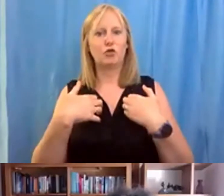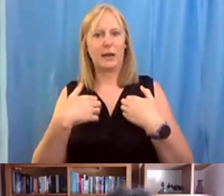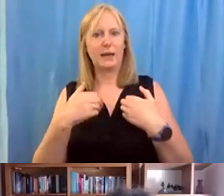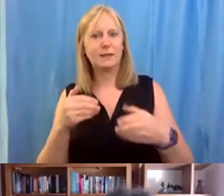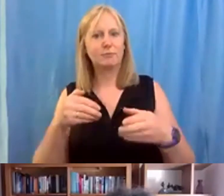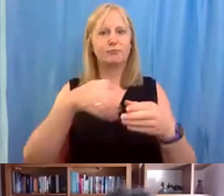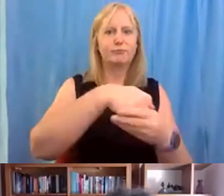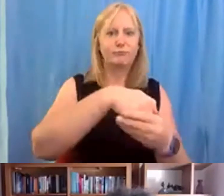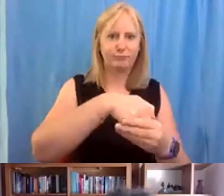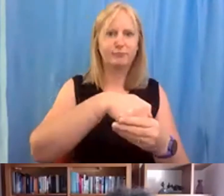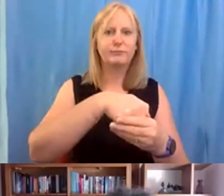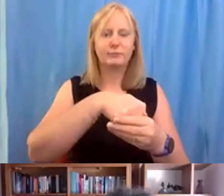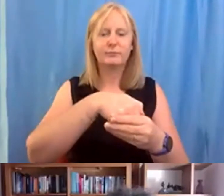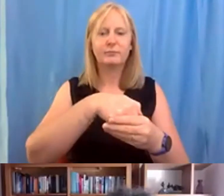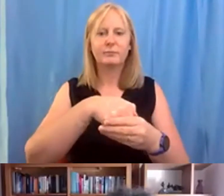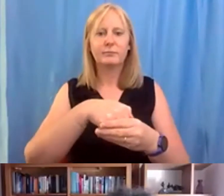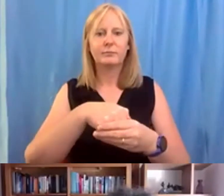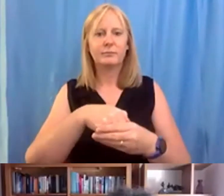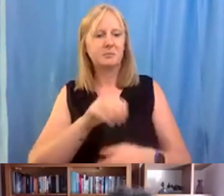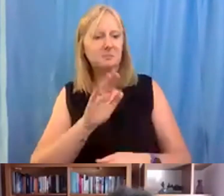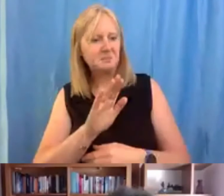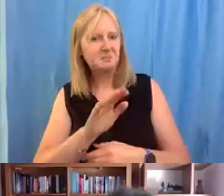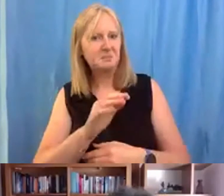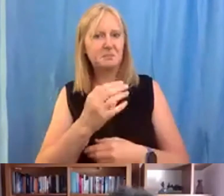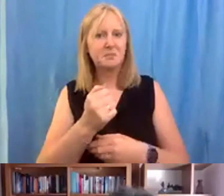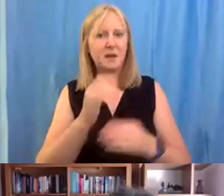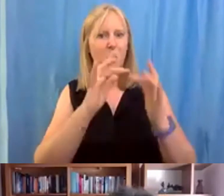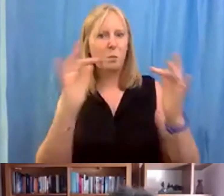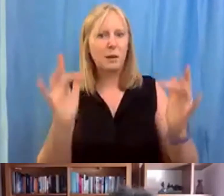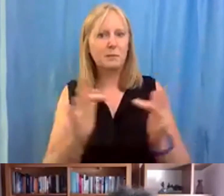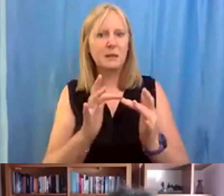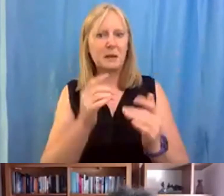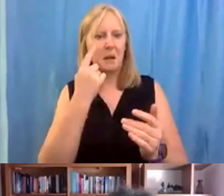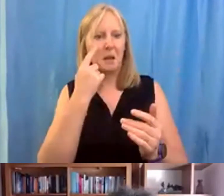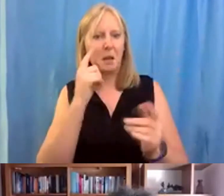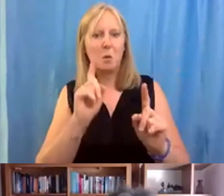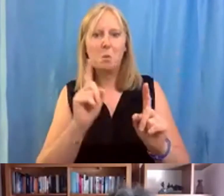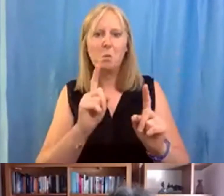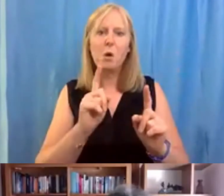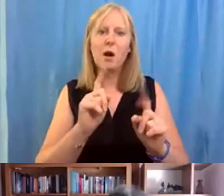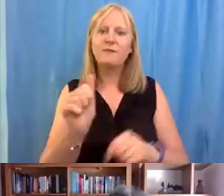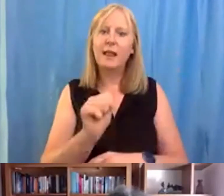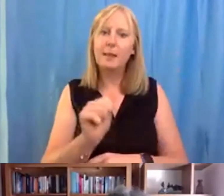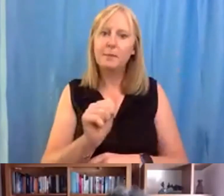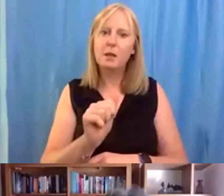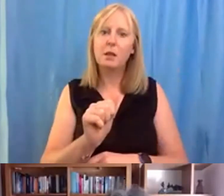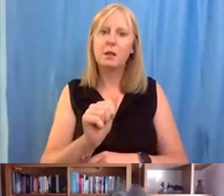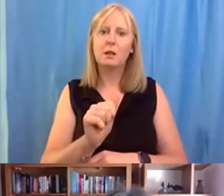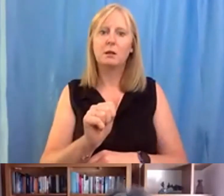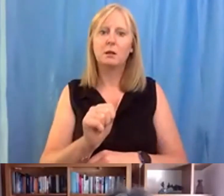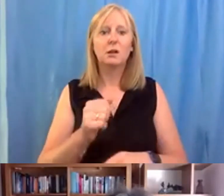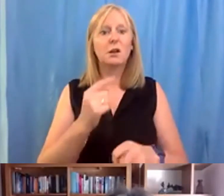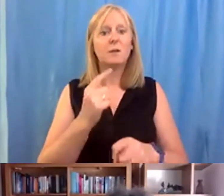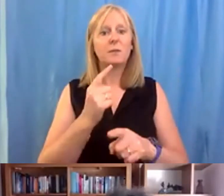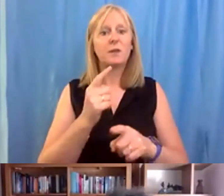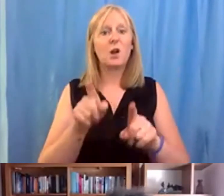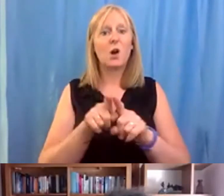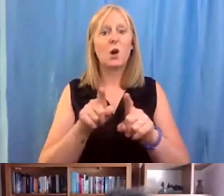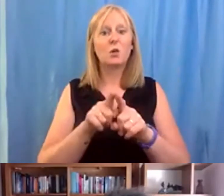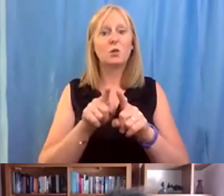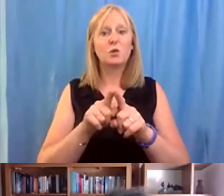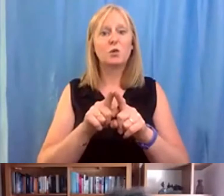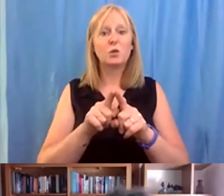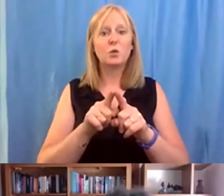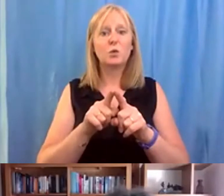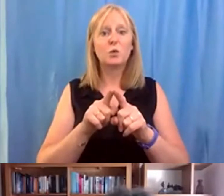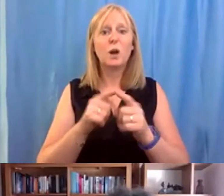And so just seeing what's available on their website, but that could be a bit more potluck. Word of mouth seems to be a very effective